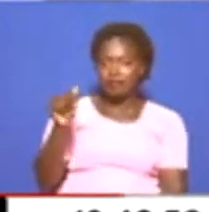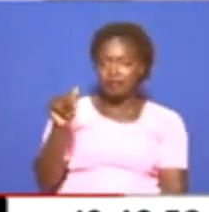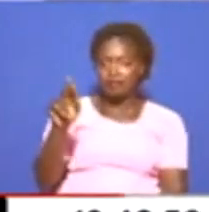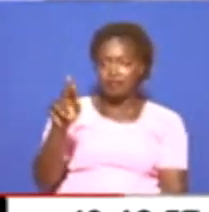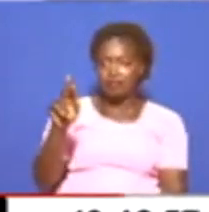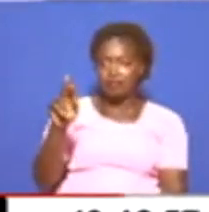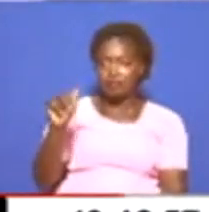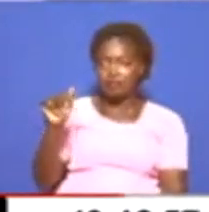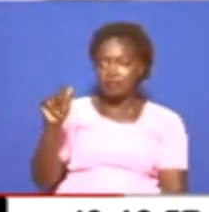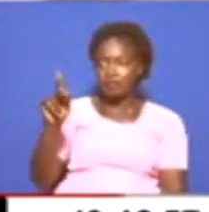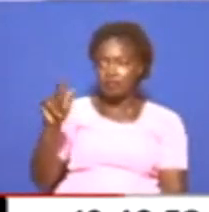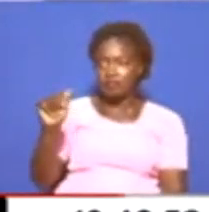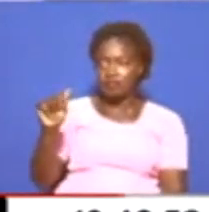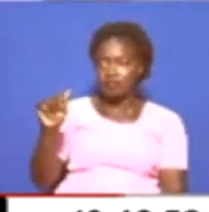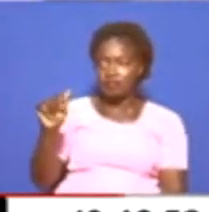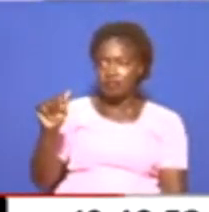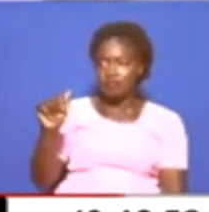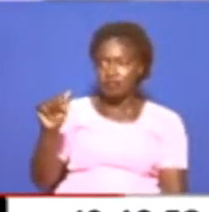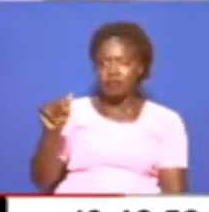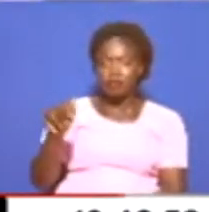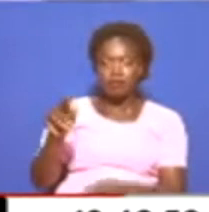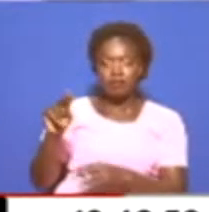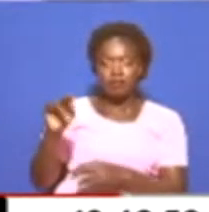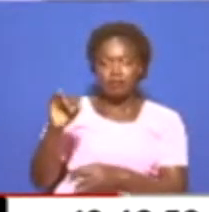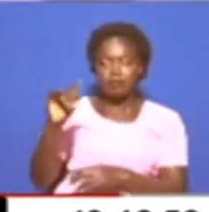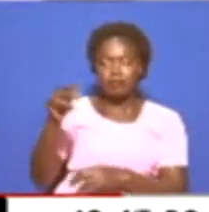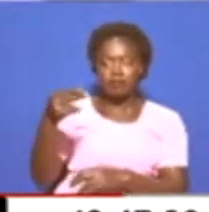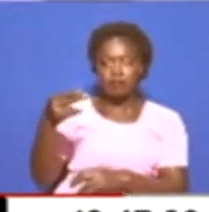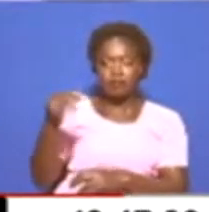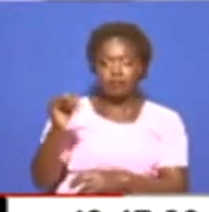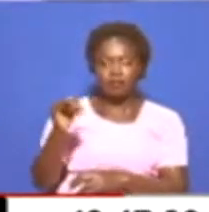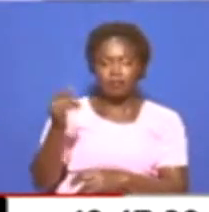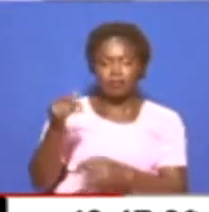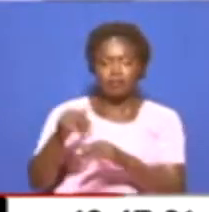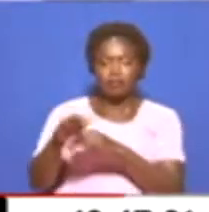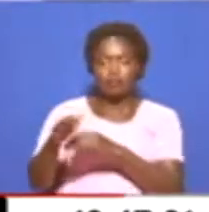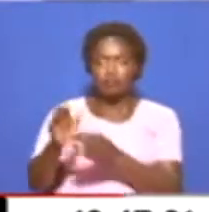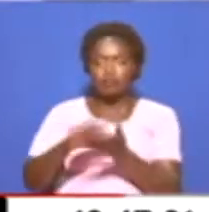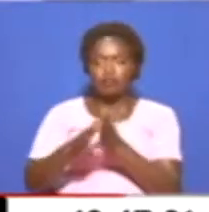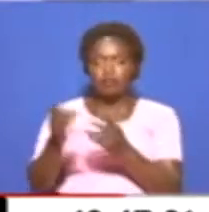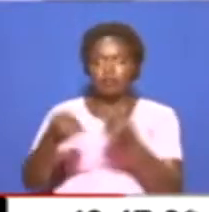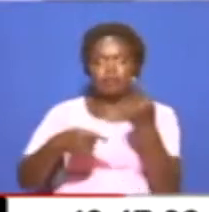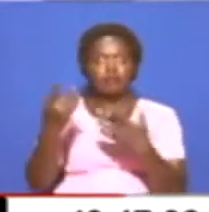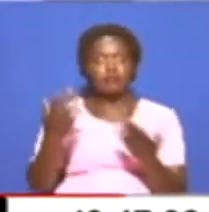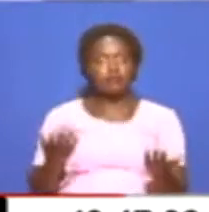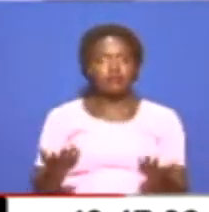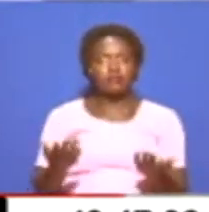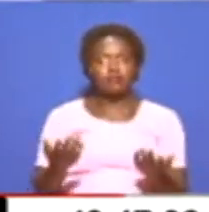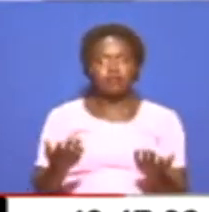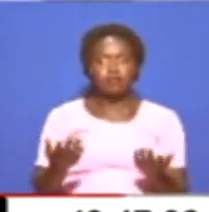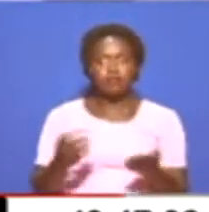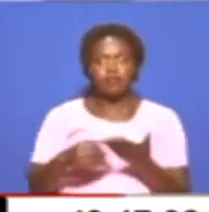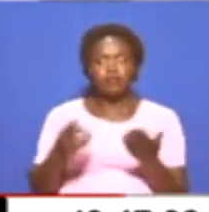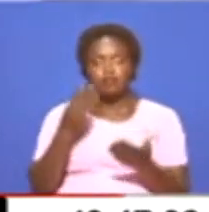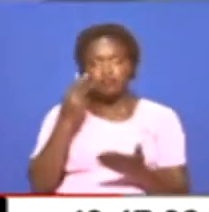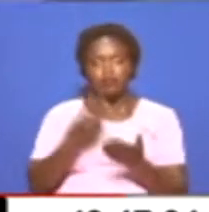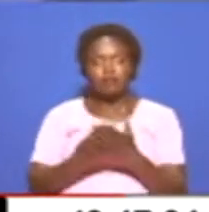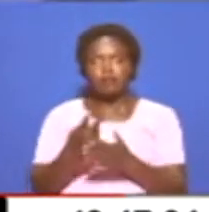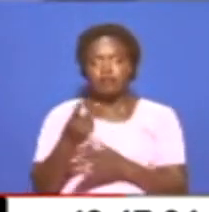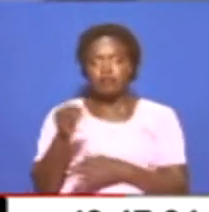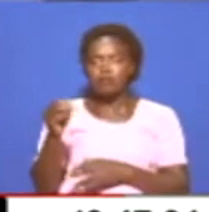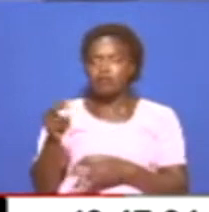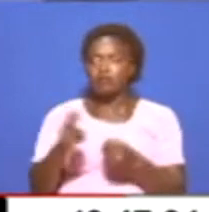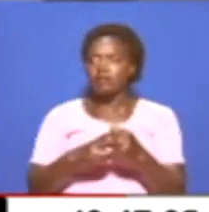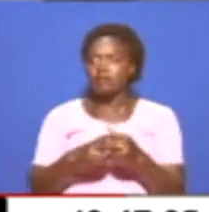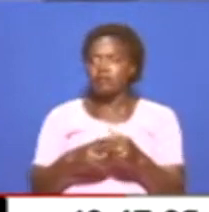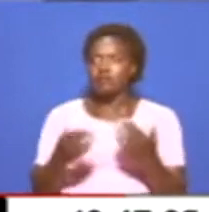And all of a sudden, the person that was losing will be winning. Probably the same thing that we witnessed in 2007. Yes. People